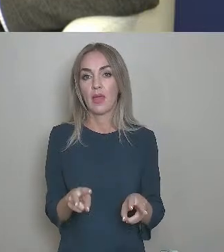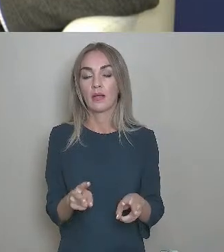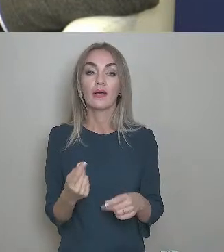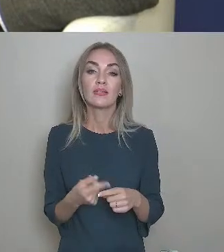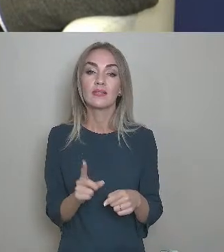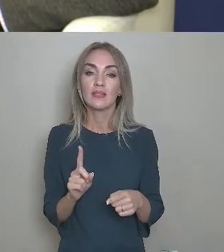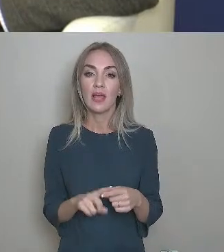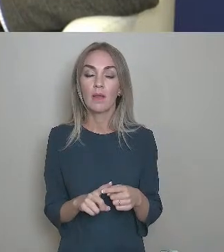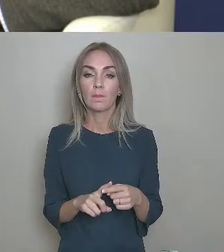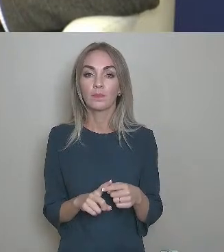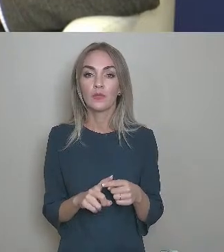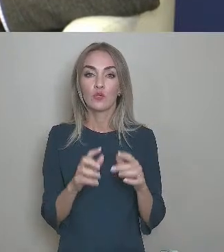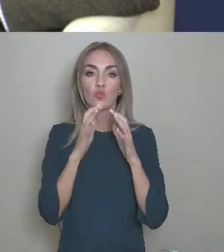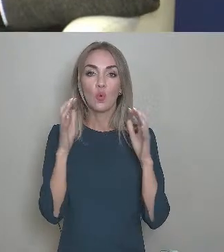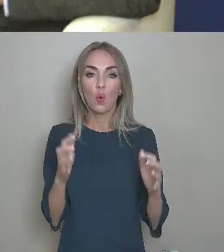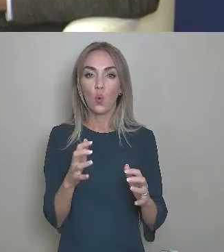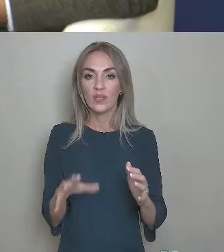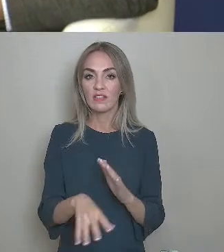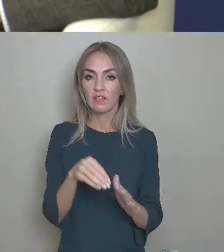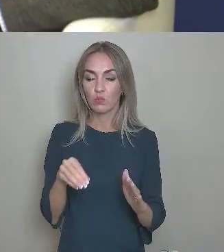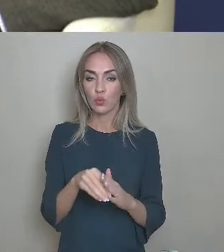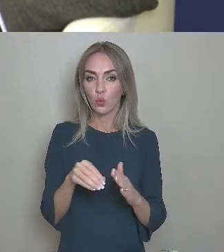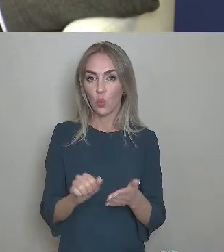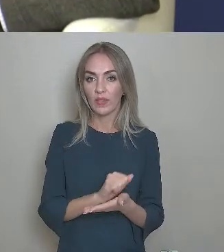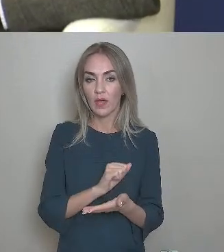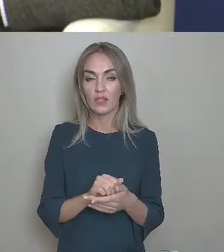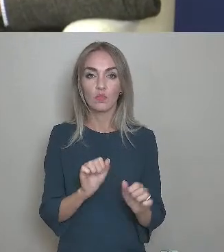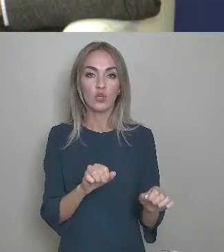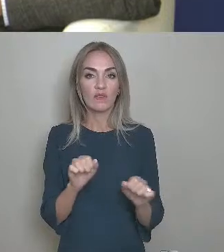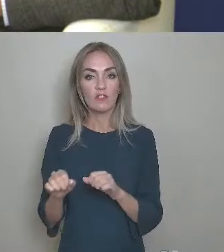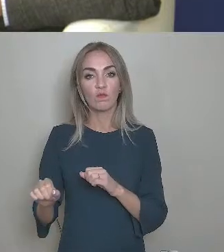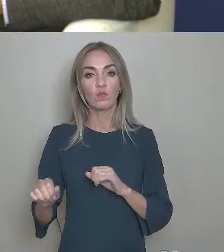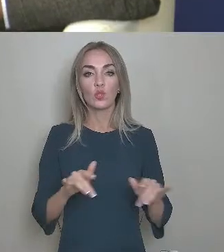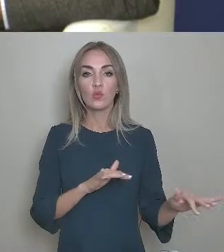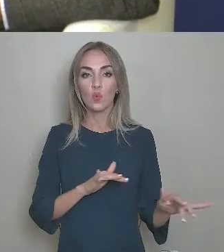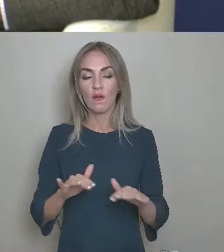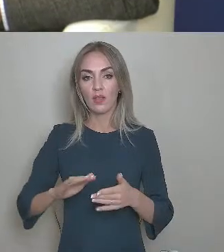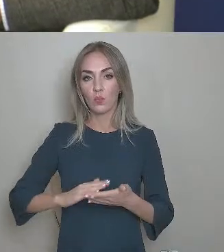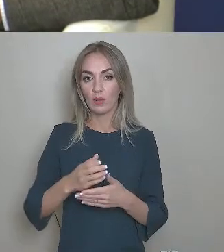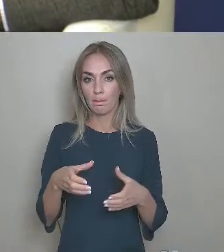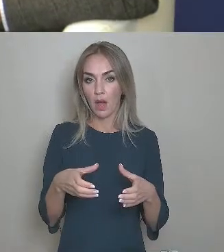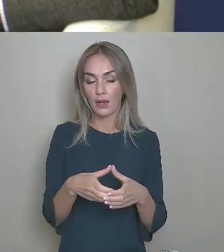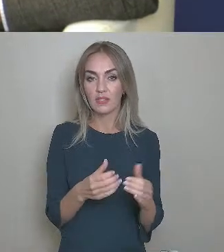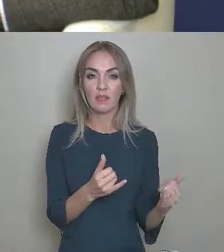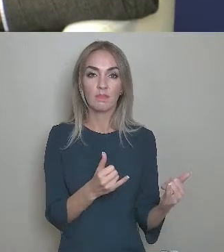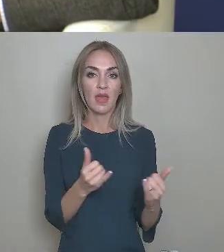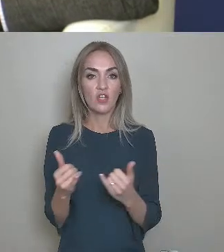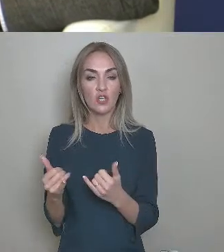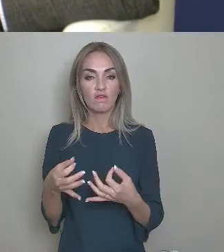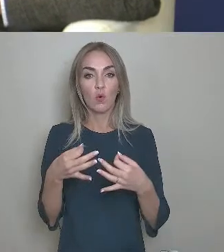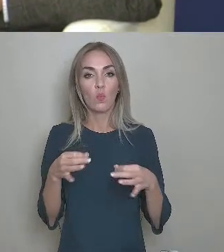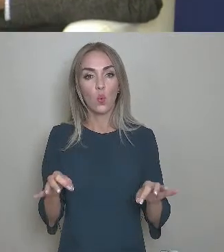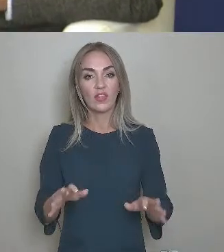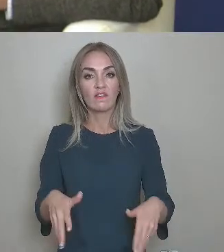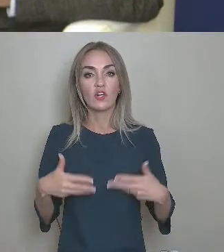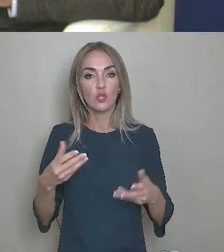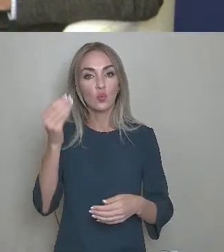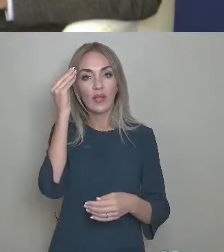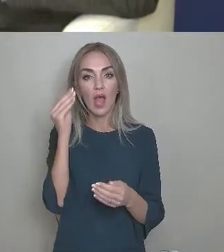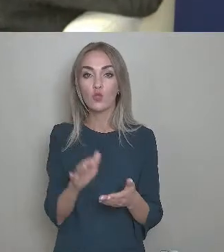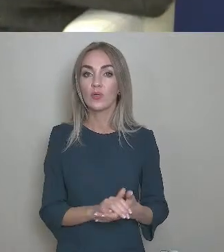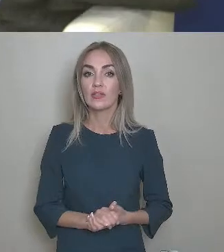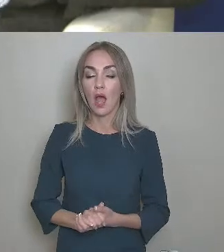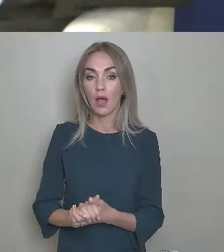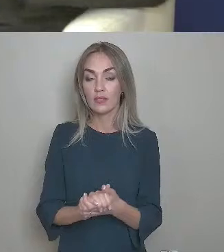security, but the security in the wider sense. It's the possibility for political parties to operate, the